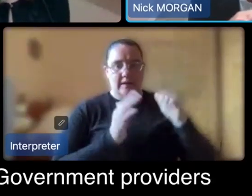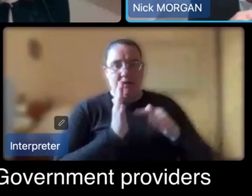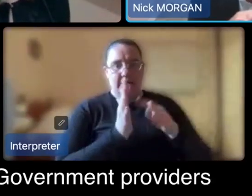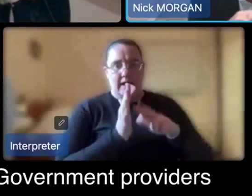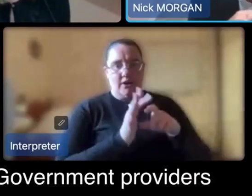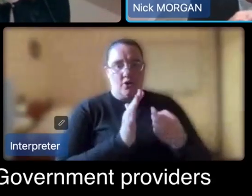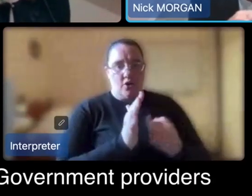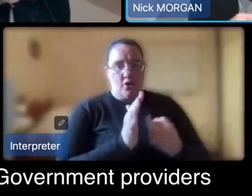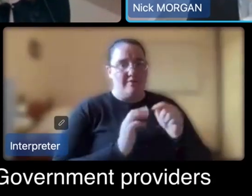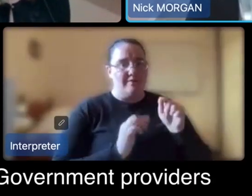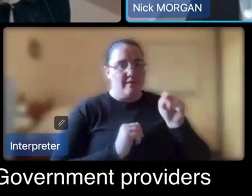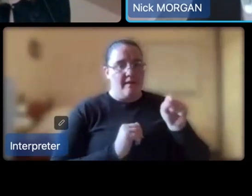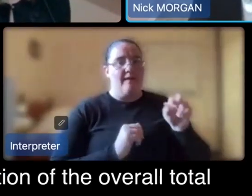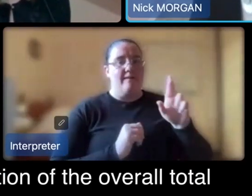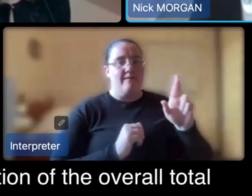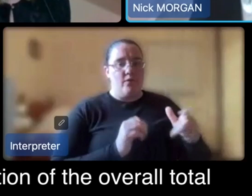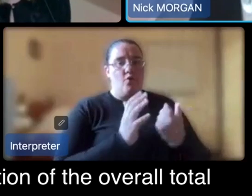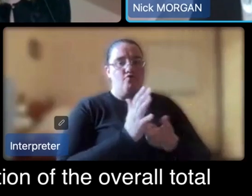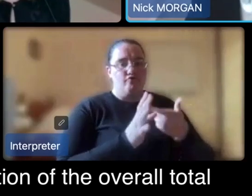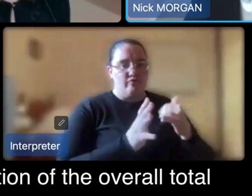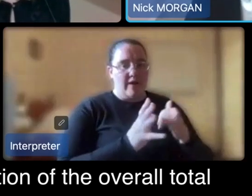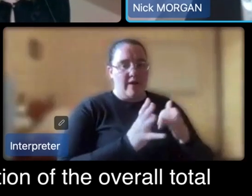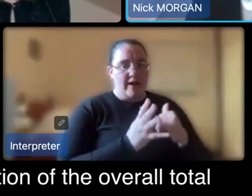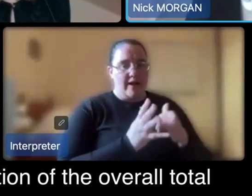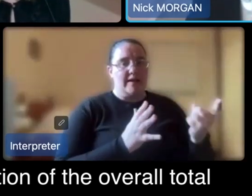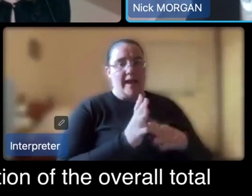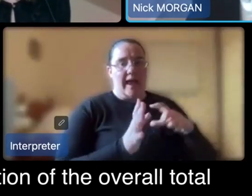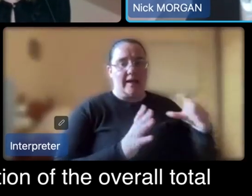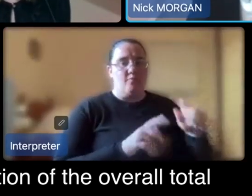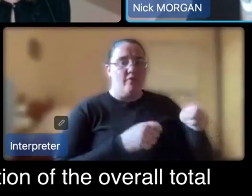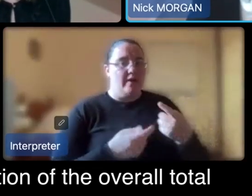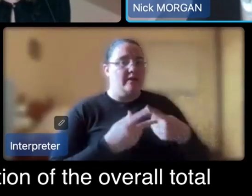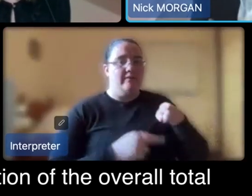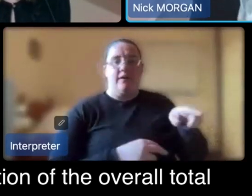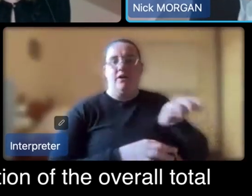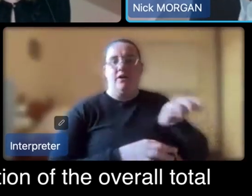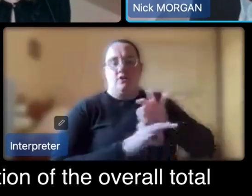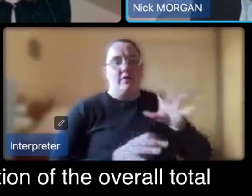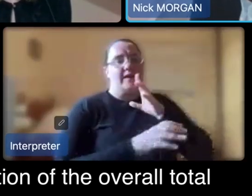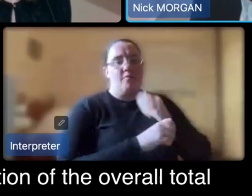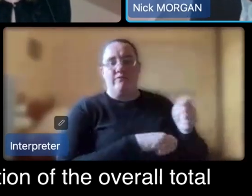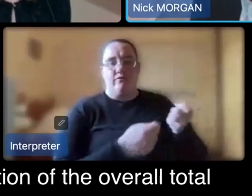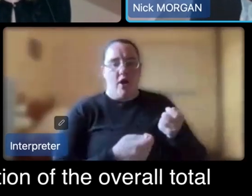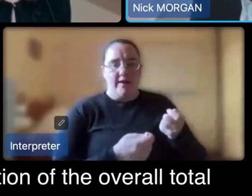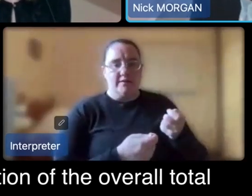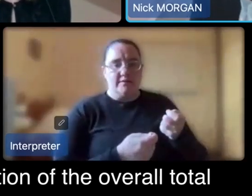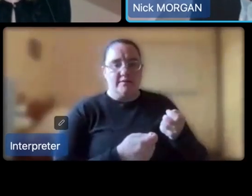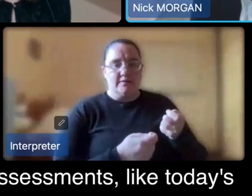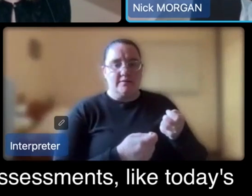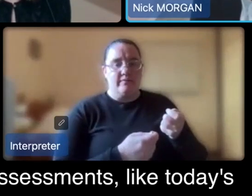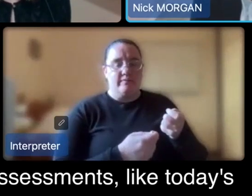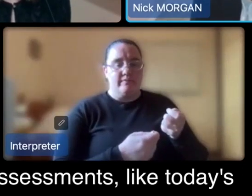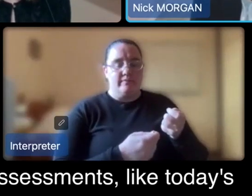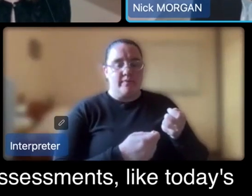ANAC providers, who are non-government providers only, around that proportion of the overall